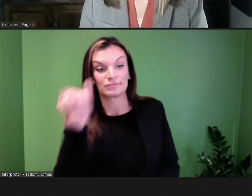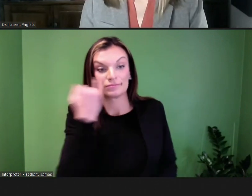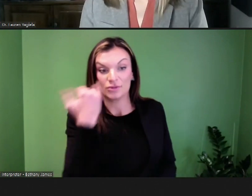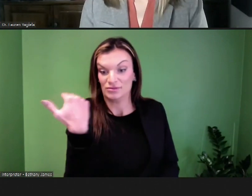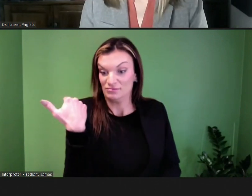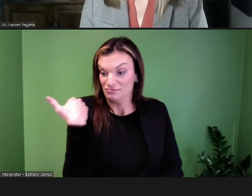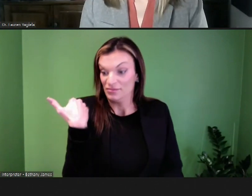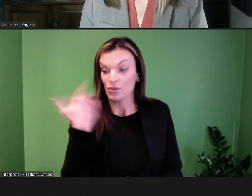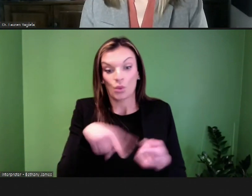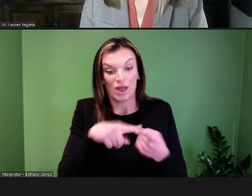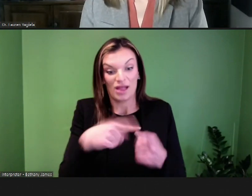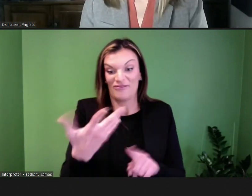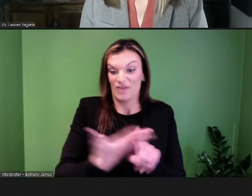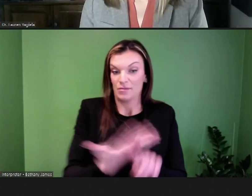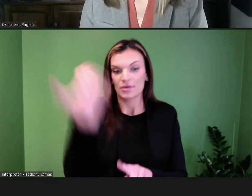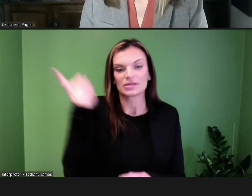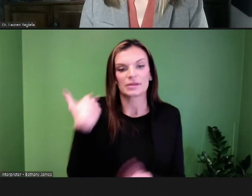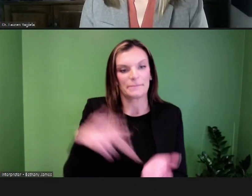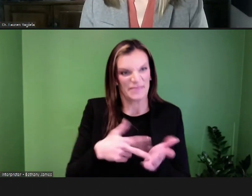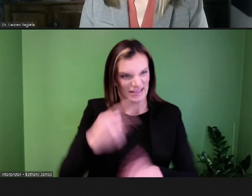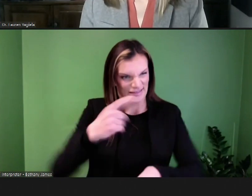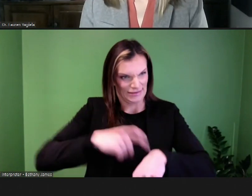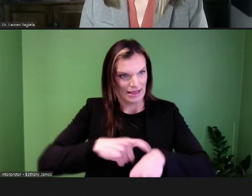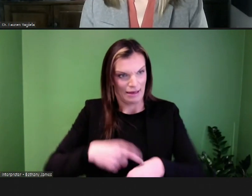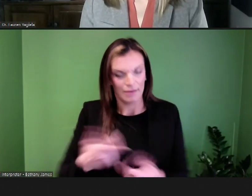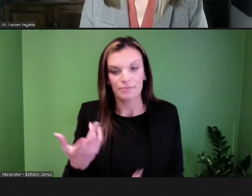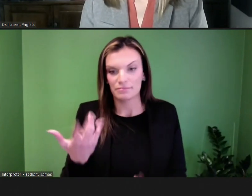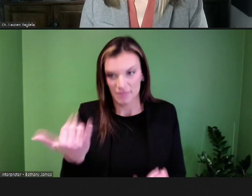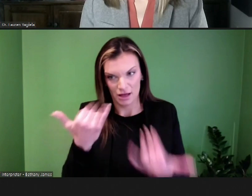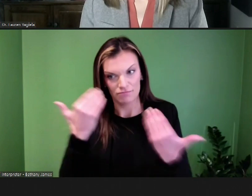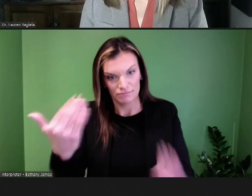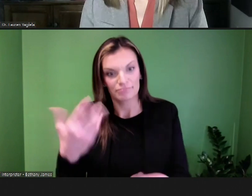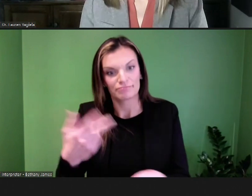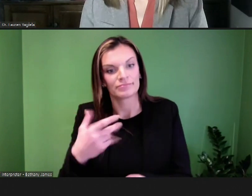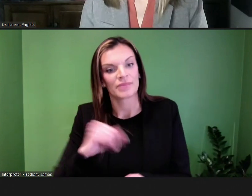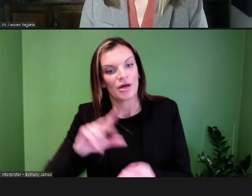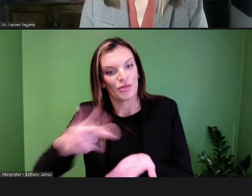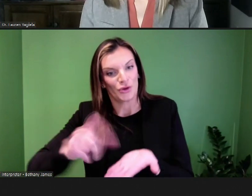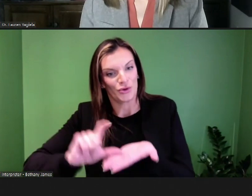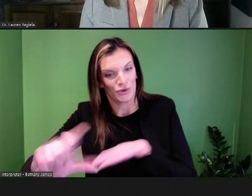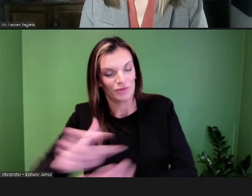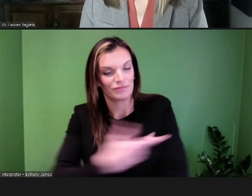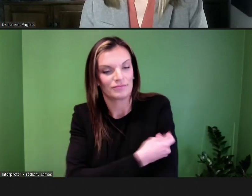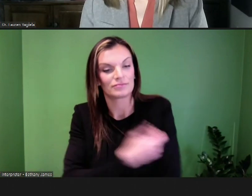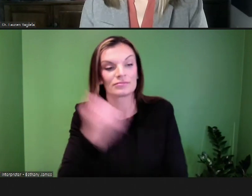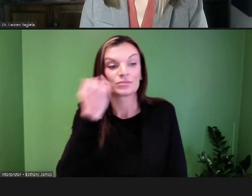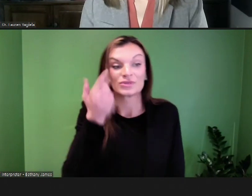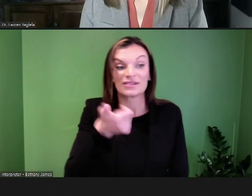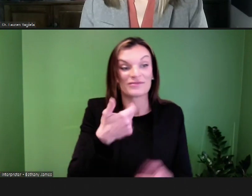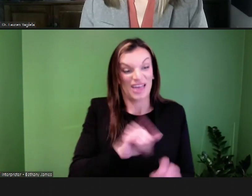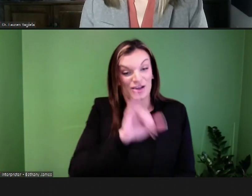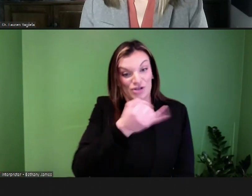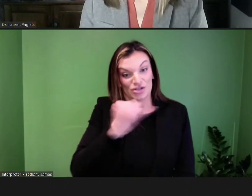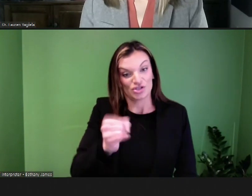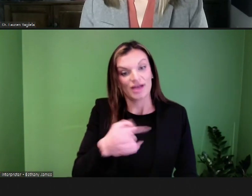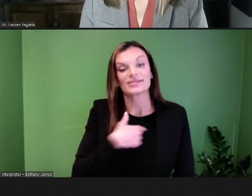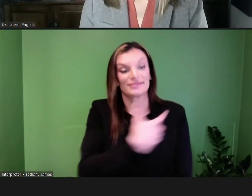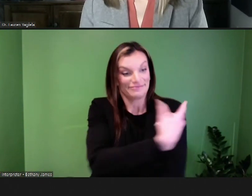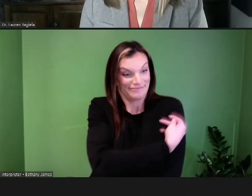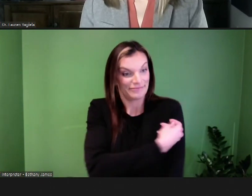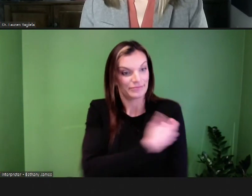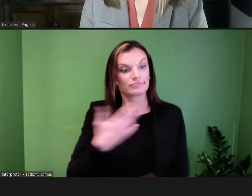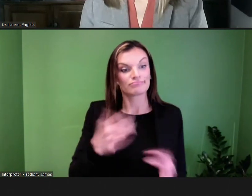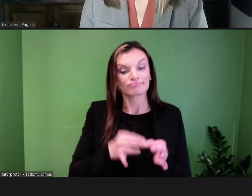or the J&J vaccine more than 2 months ago, but you have not received a booster, or if you are unvaccinated or not up to date with